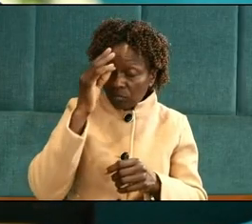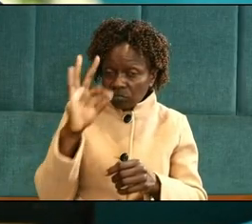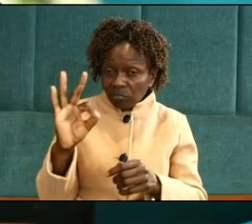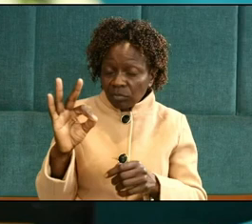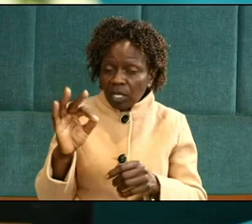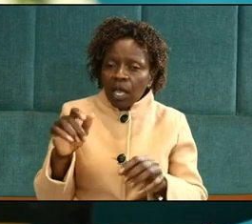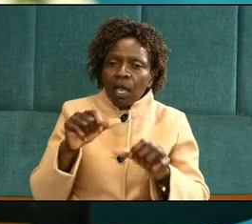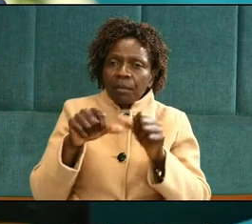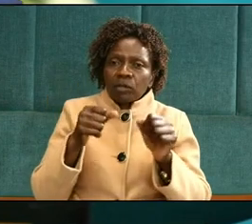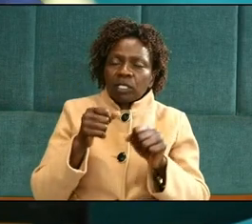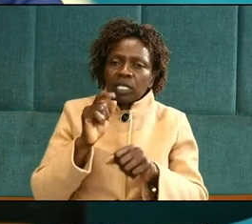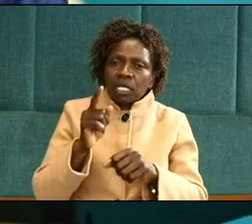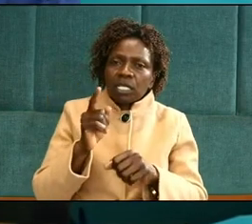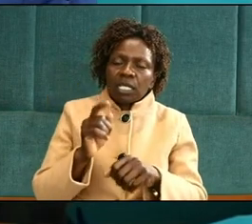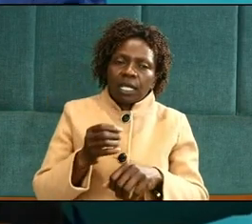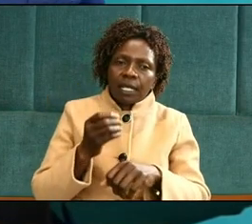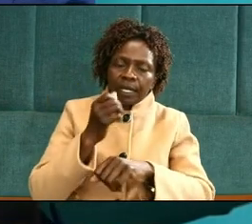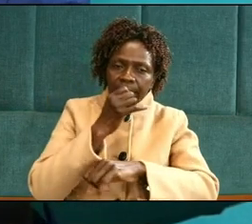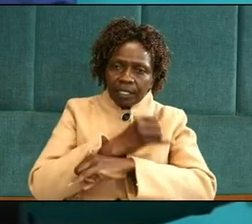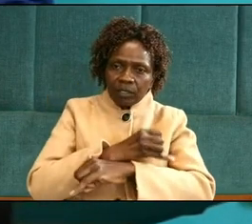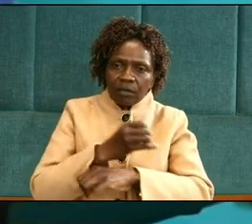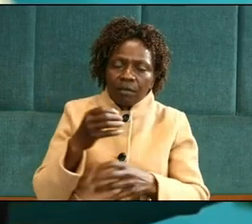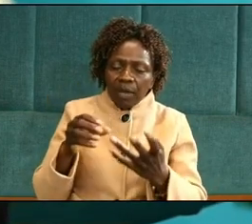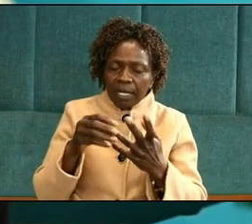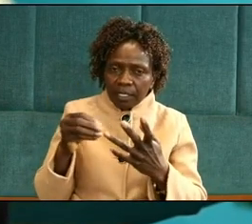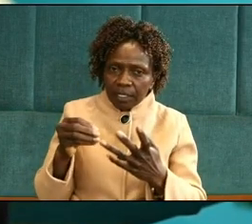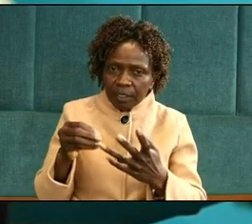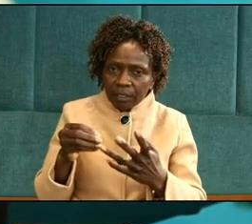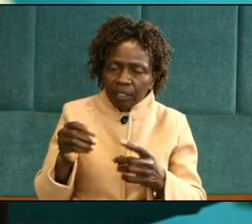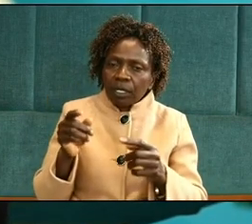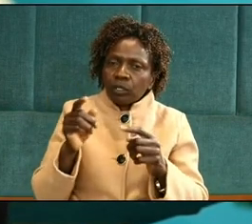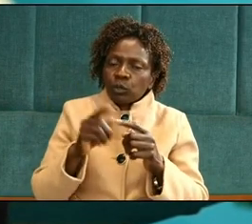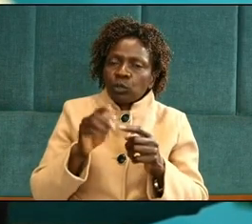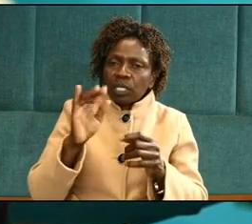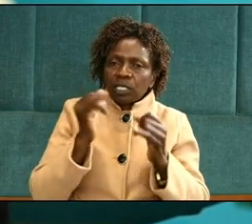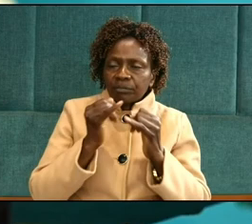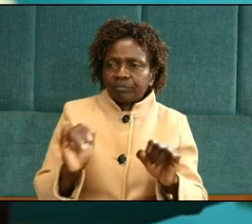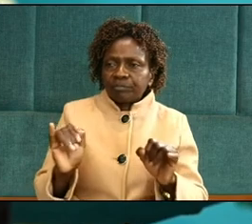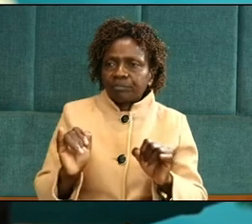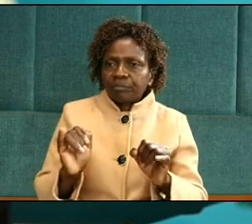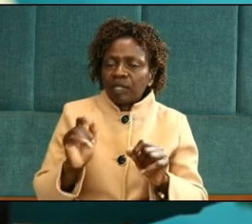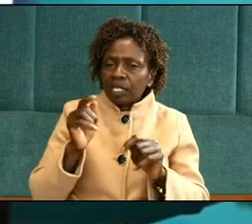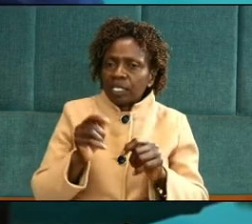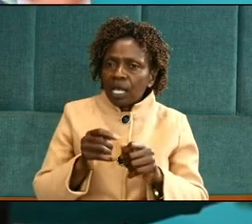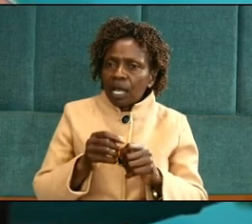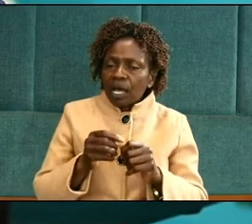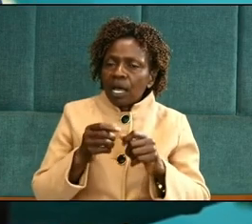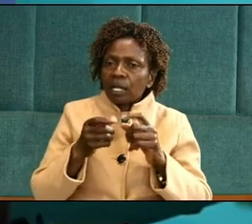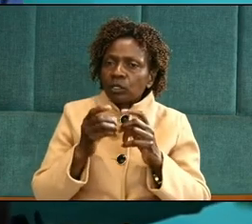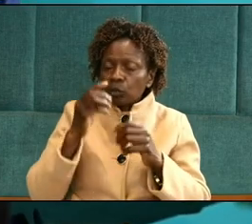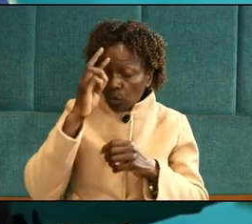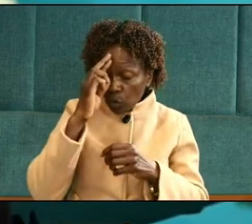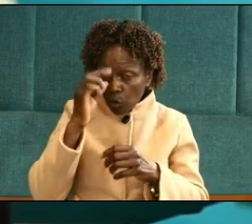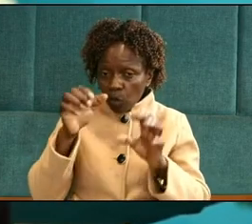marriage and its sanctity. Marriage, my brothers and sisters, is a lifelong loyal commitment to